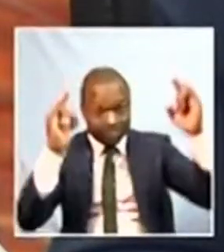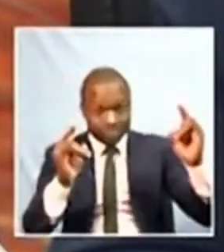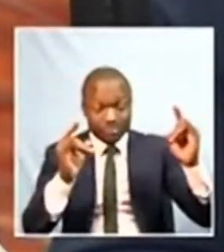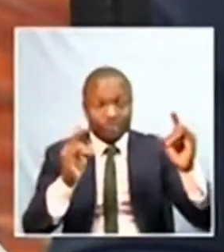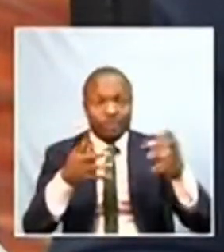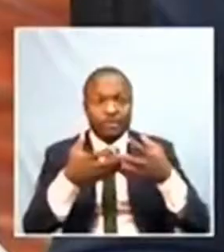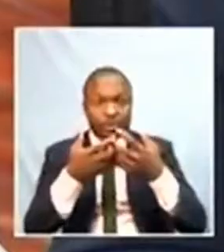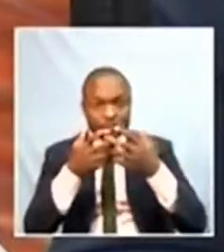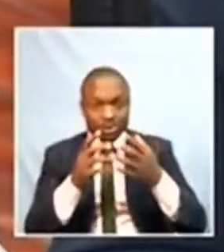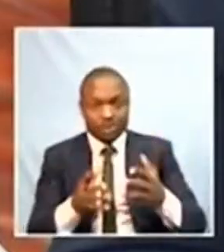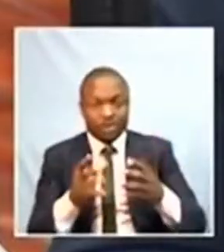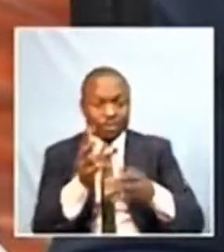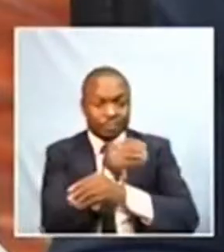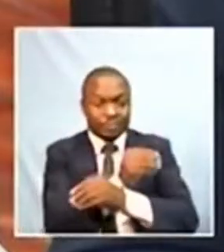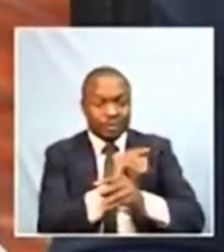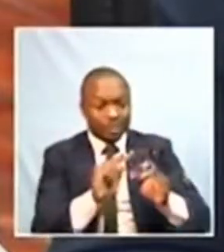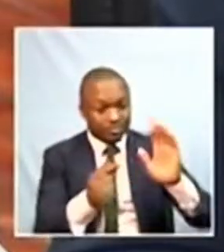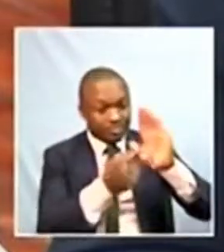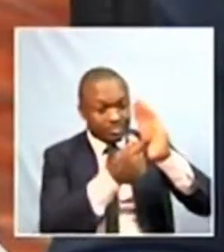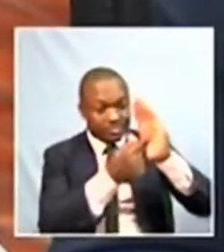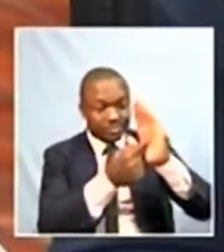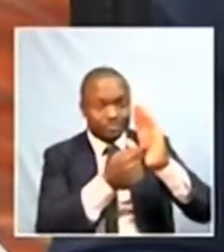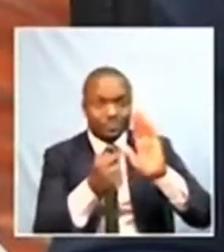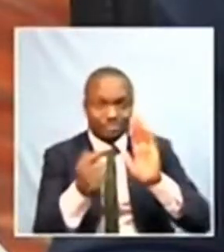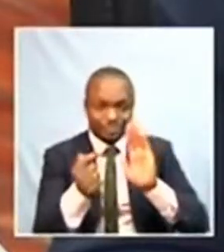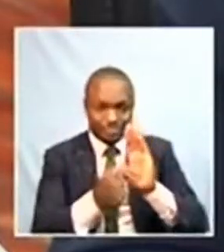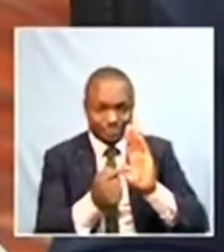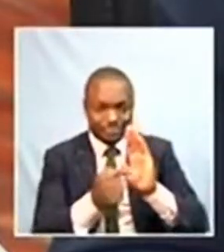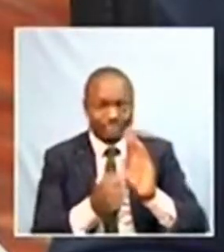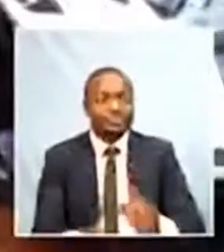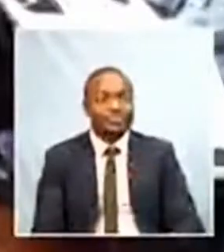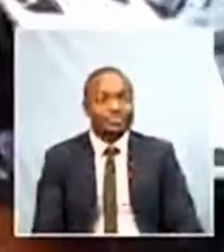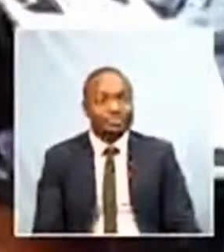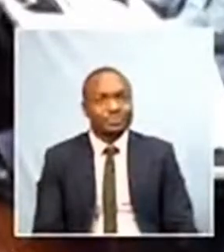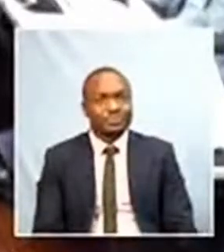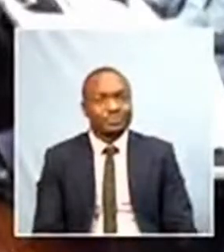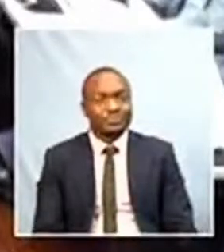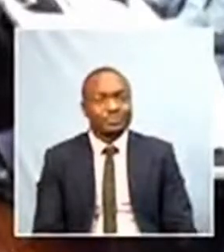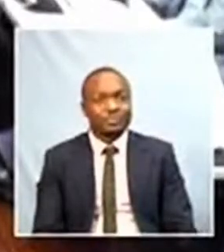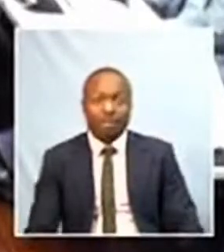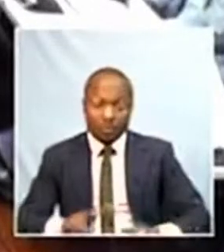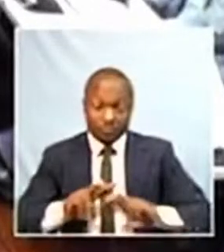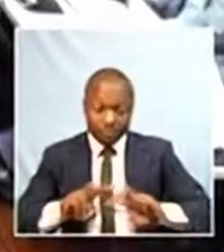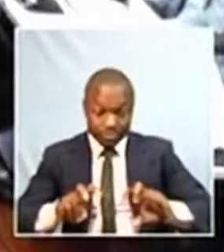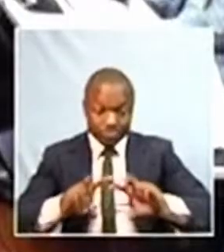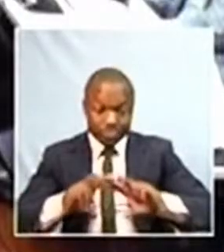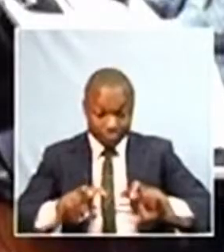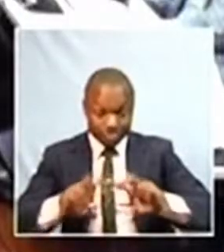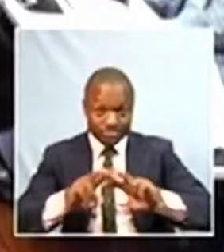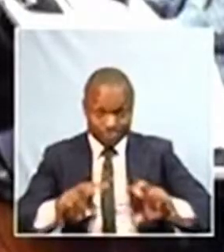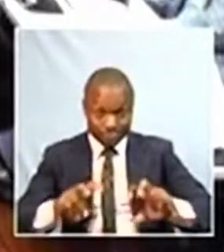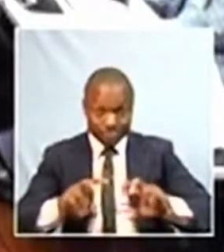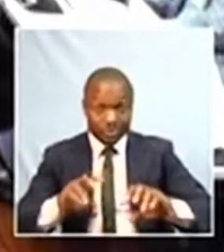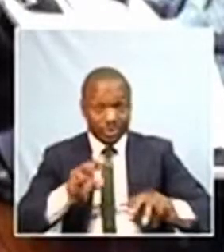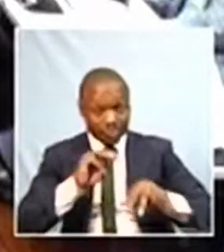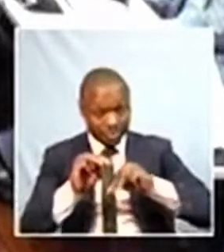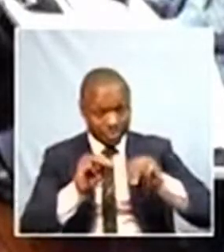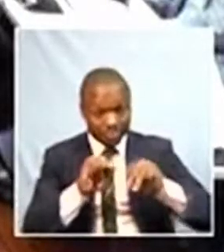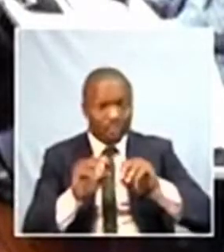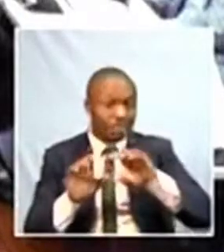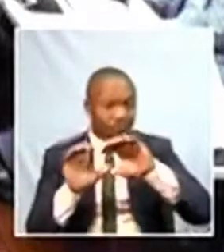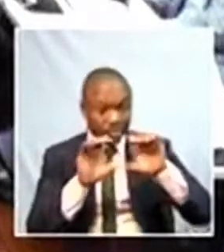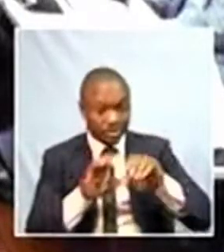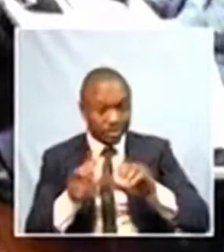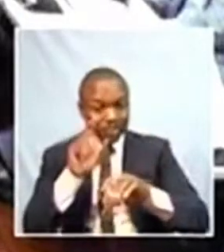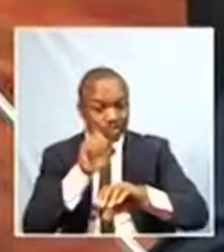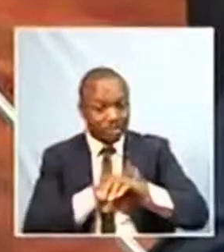out a key point here, where from the analysis that management undertook while we're preparing